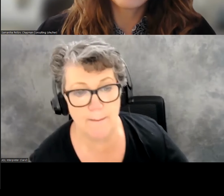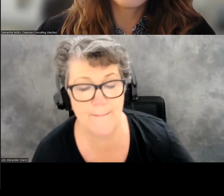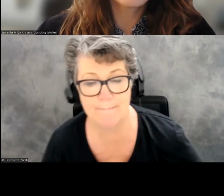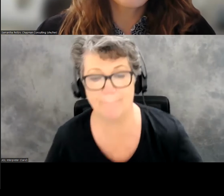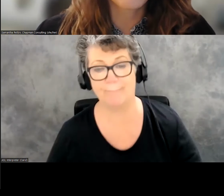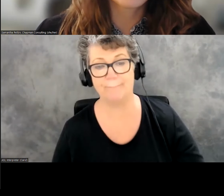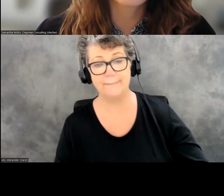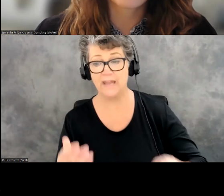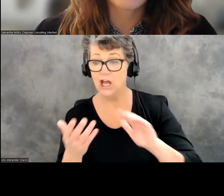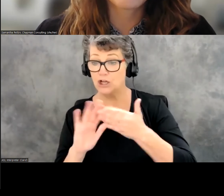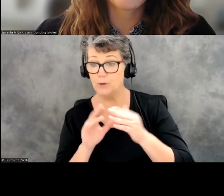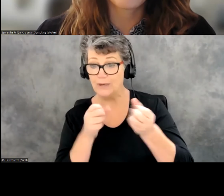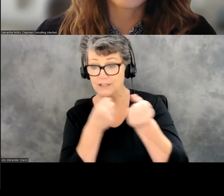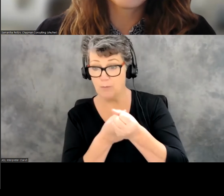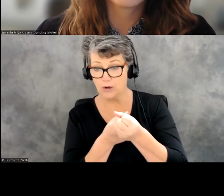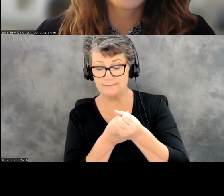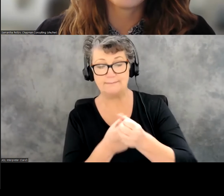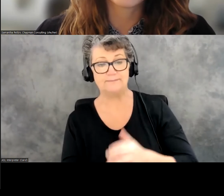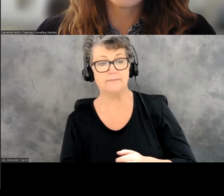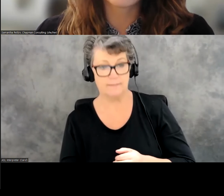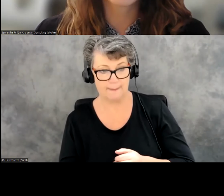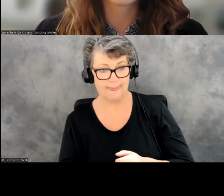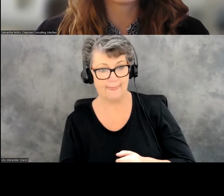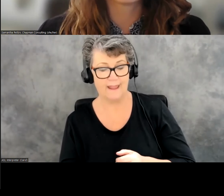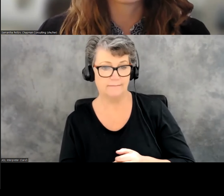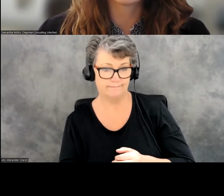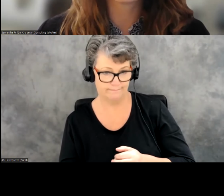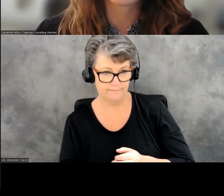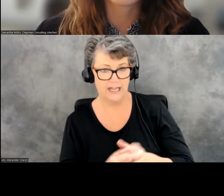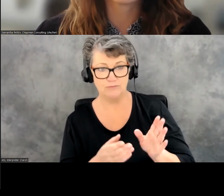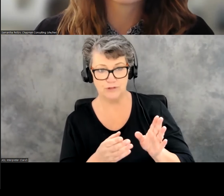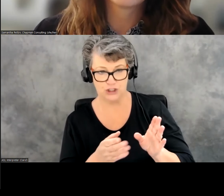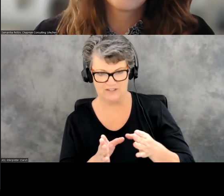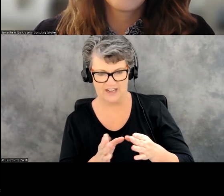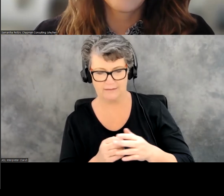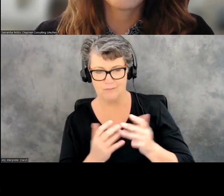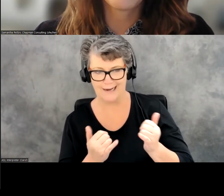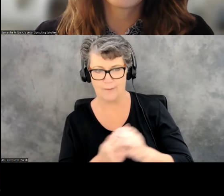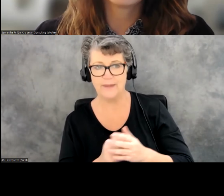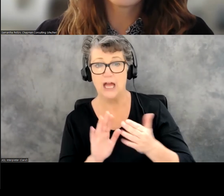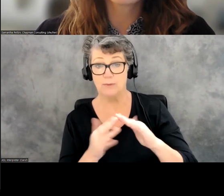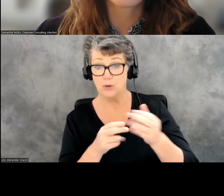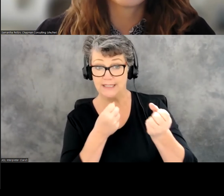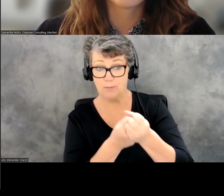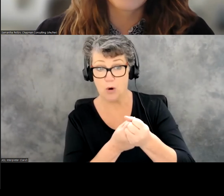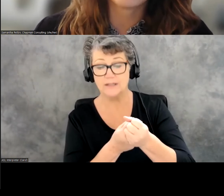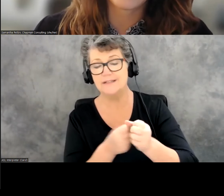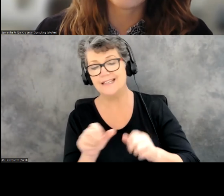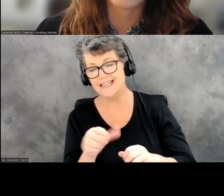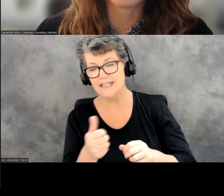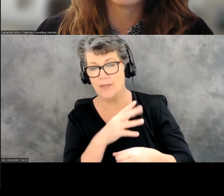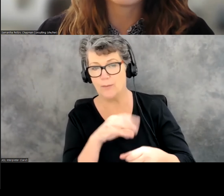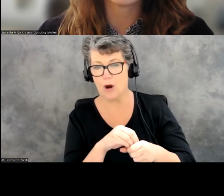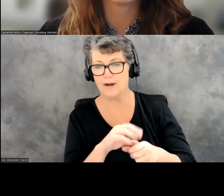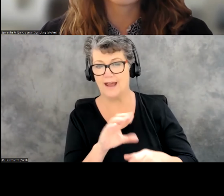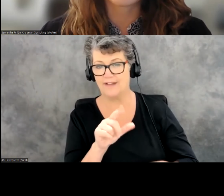So community supports are, shifting gears from ECM, community supports are another component of